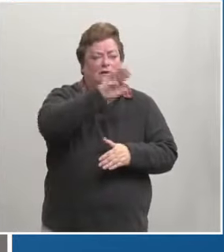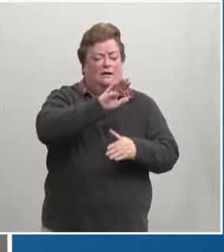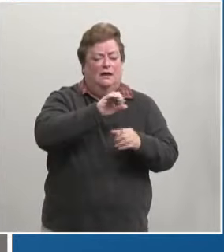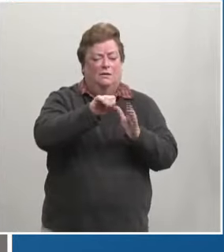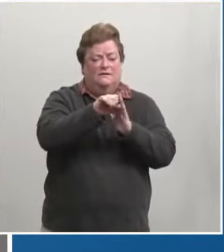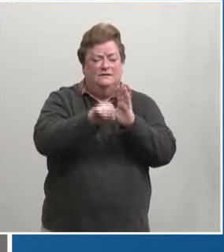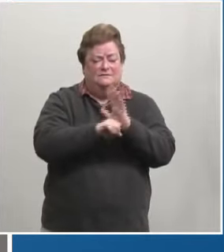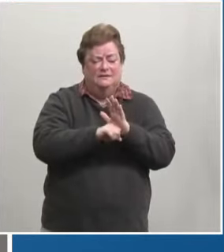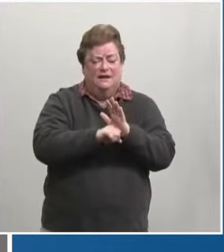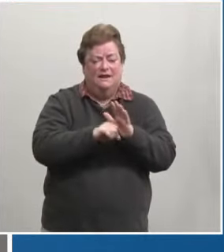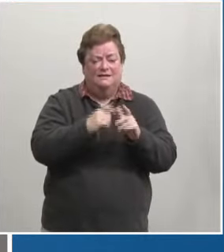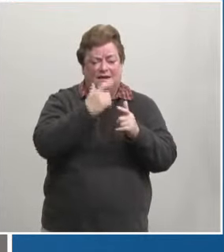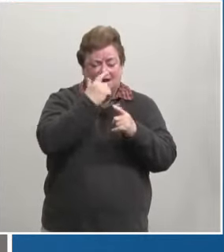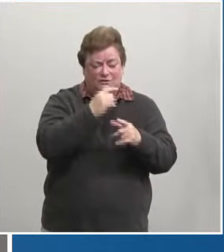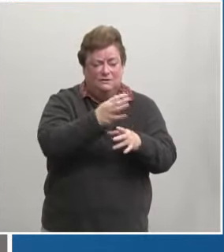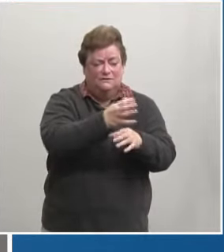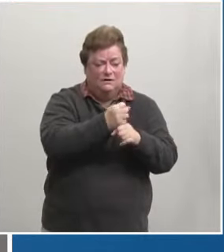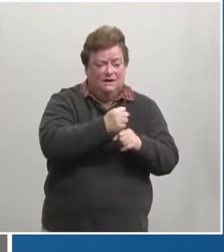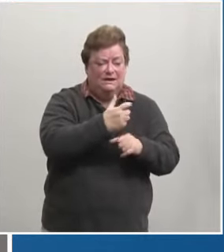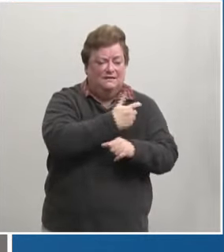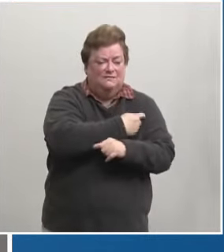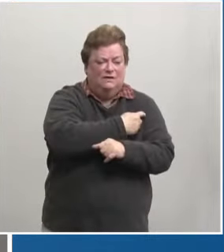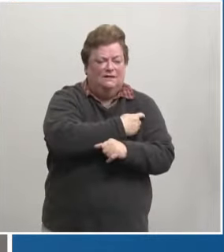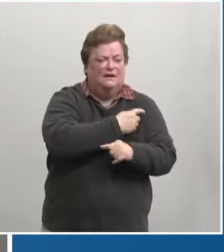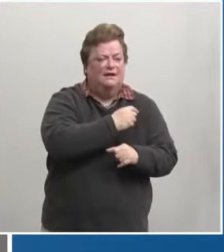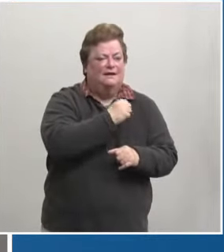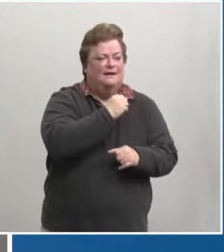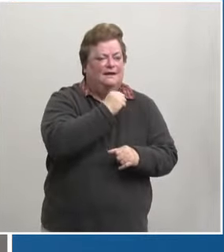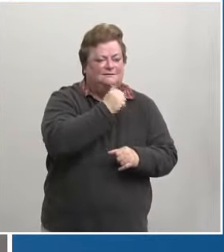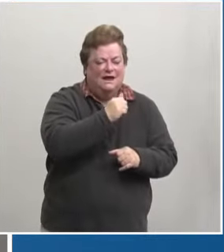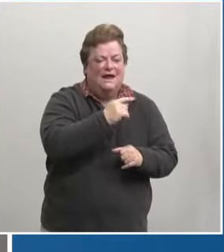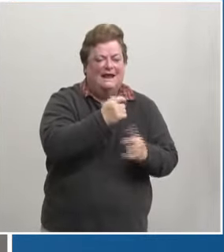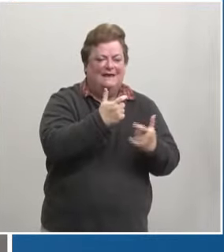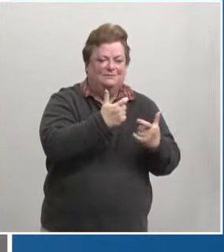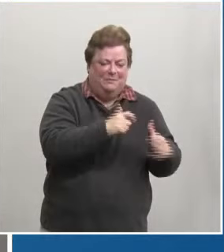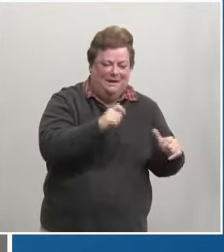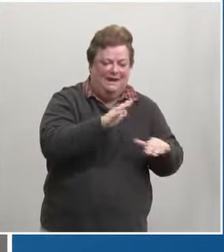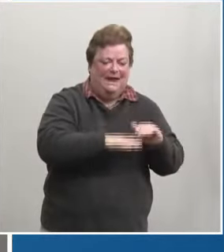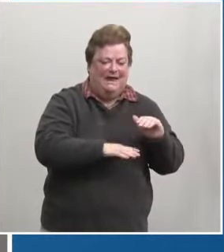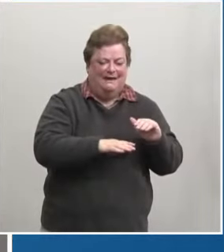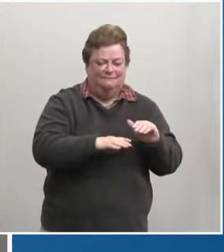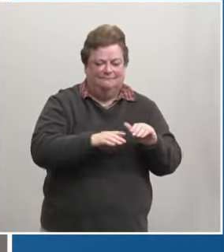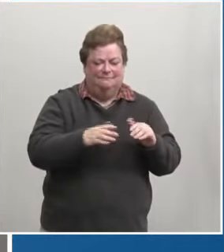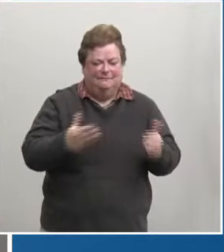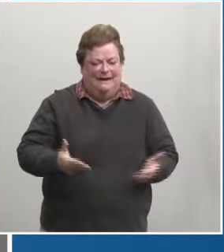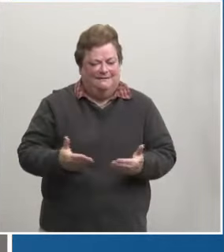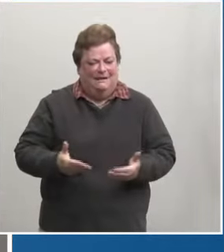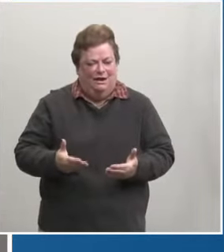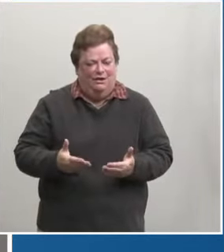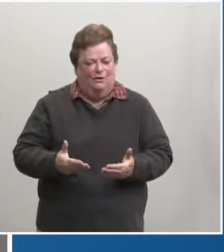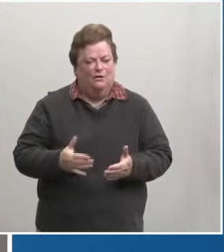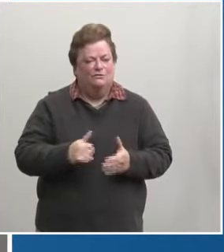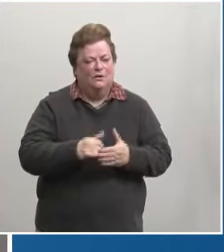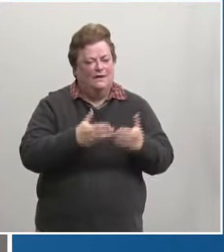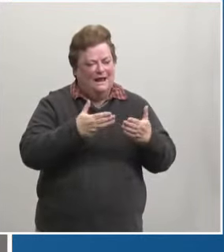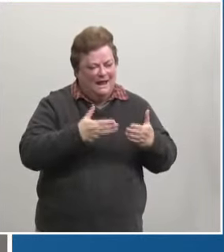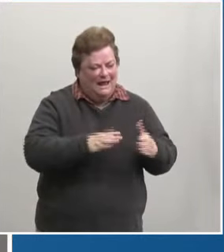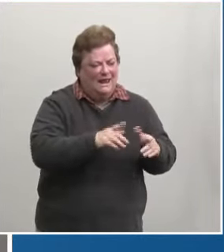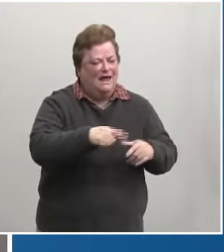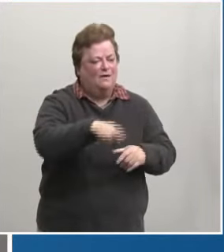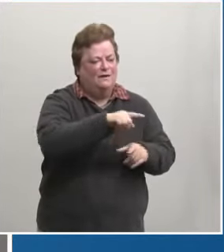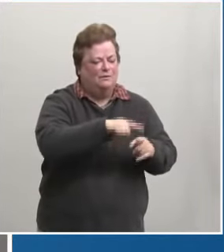uptake and the interest in receiving the vaccine hasn't been as great as it is here. So that's allowed those areas to move